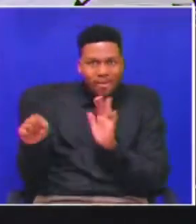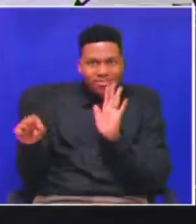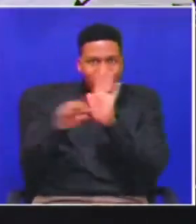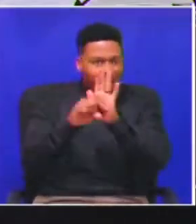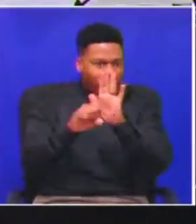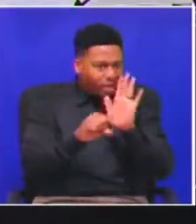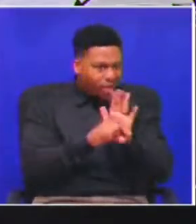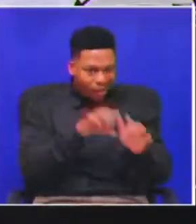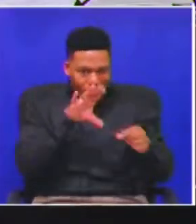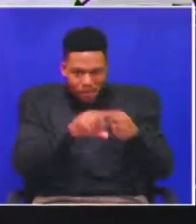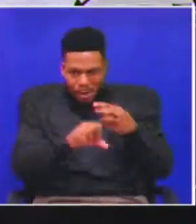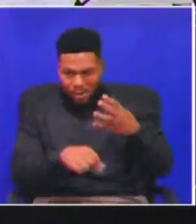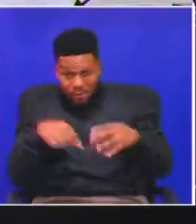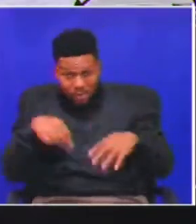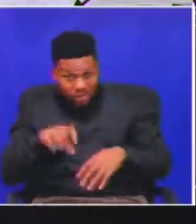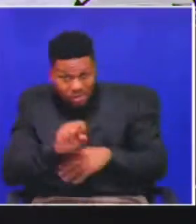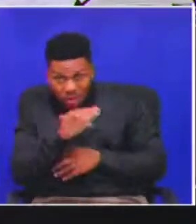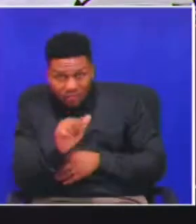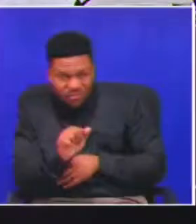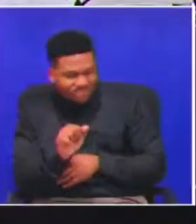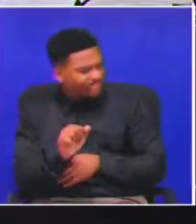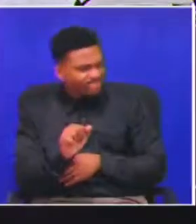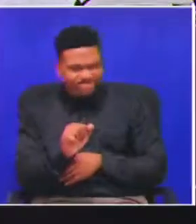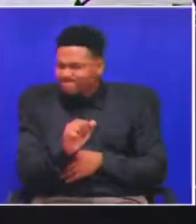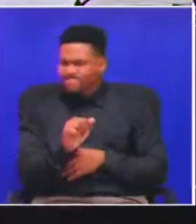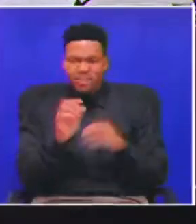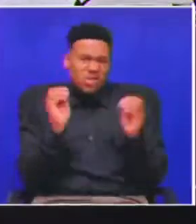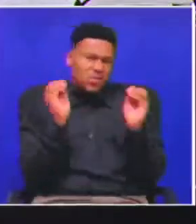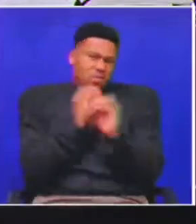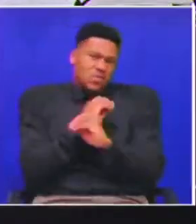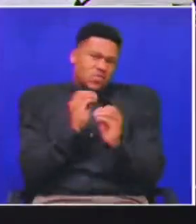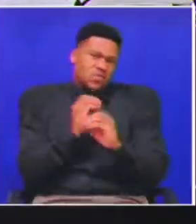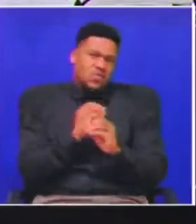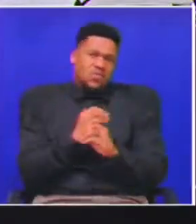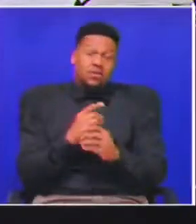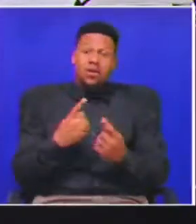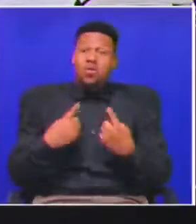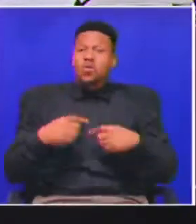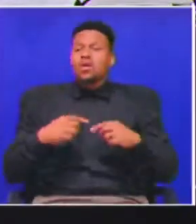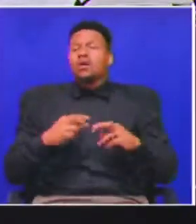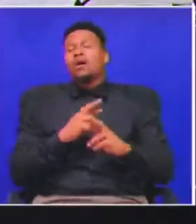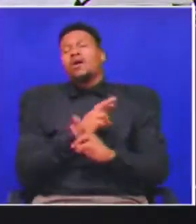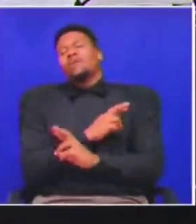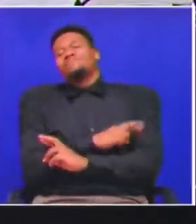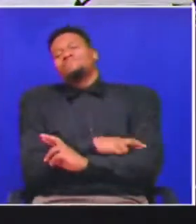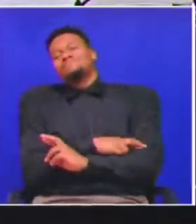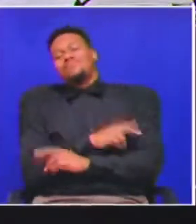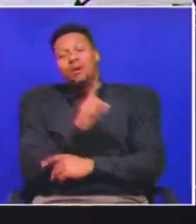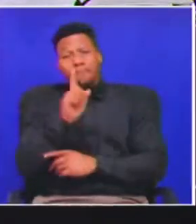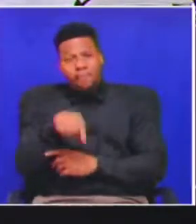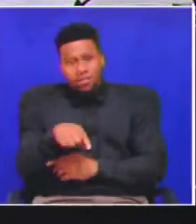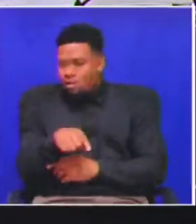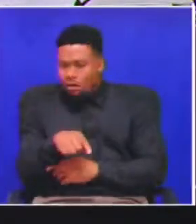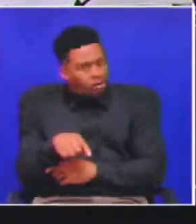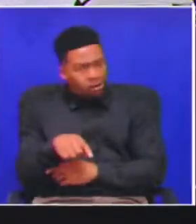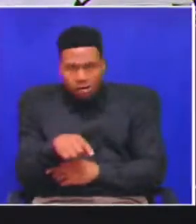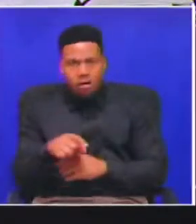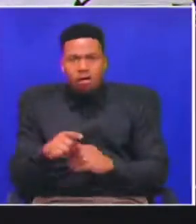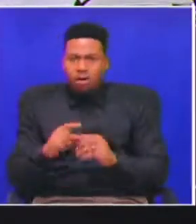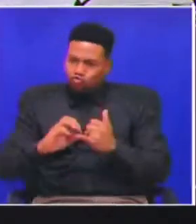invest here. But we should not rest on our laurels. We should improve ourselves so that we become